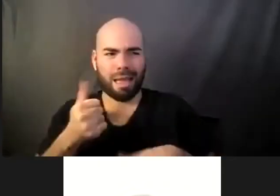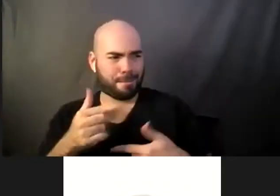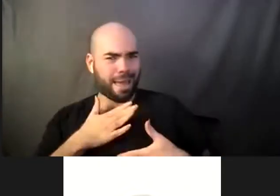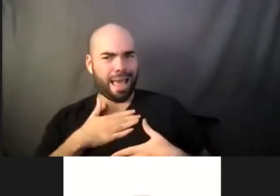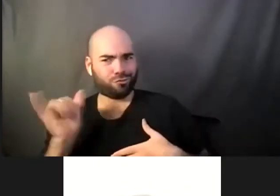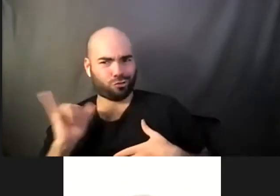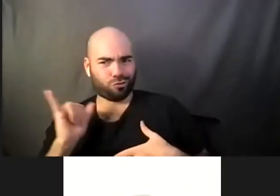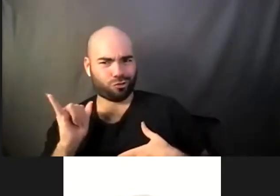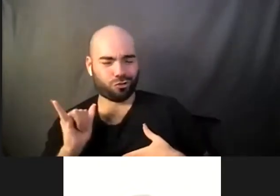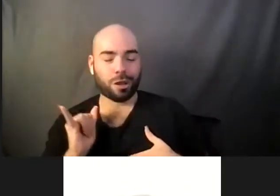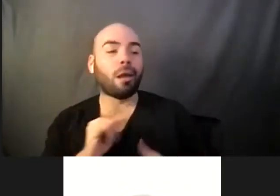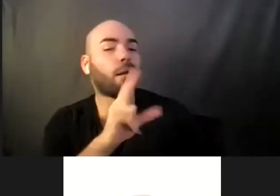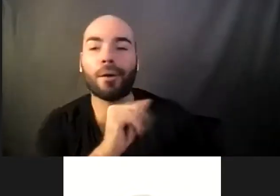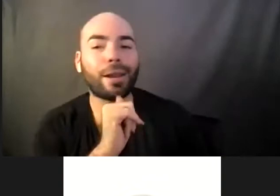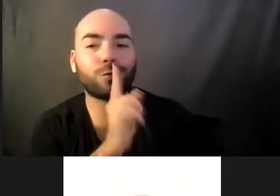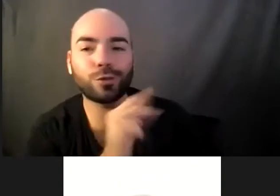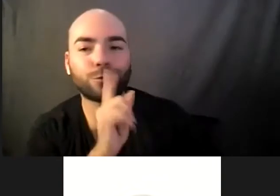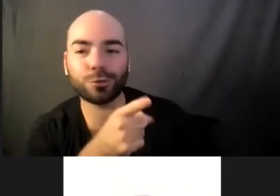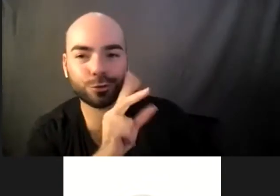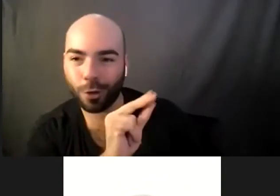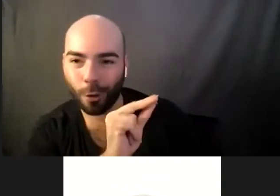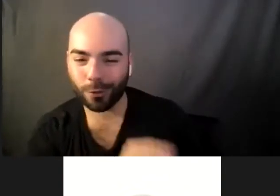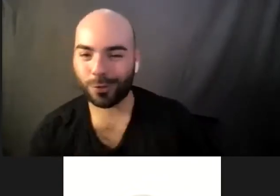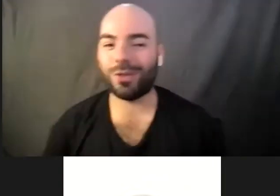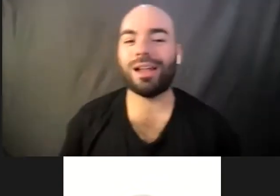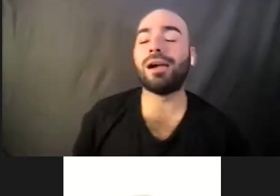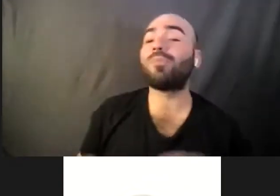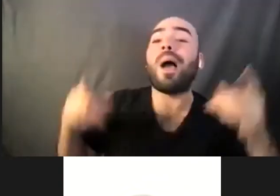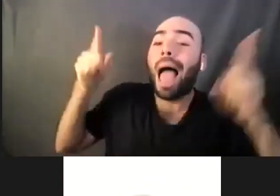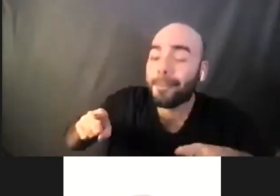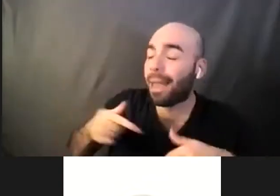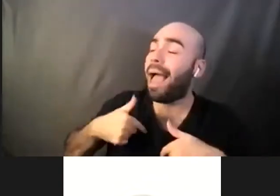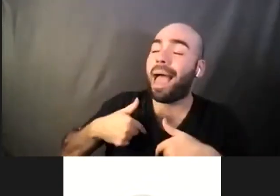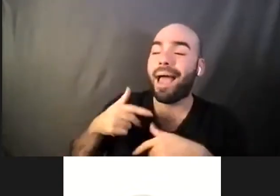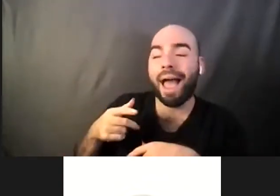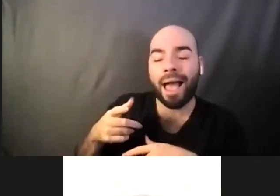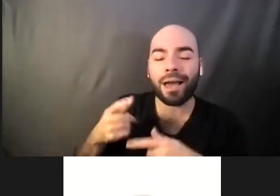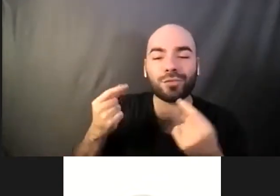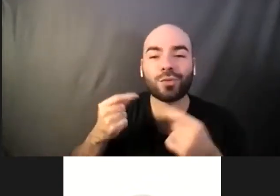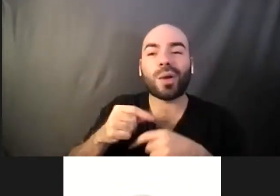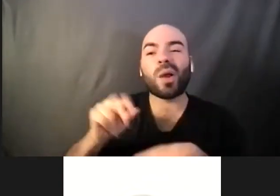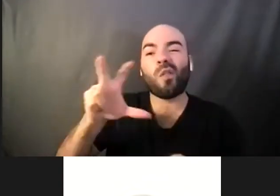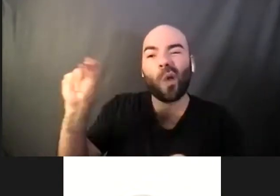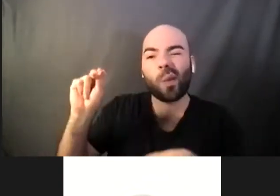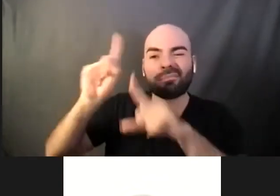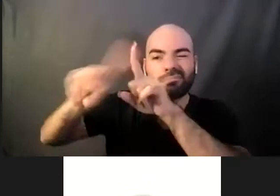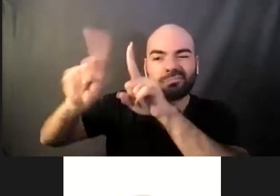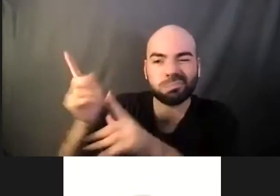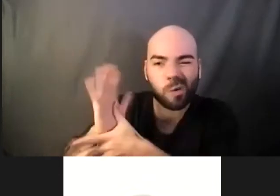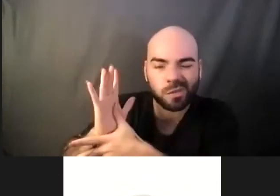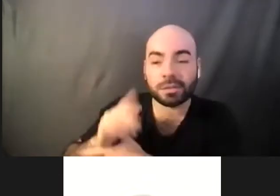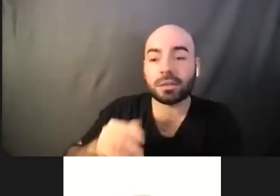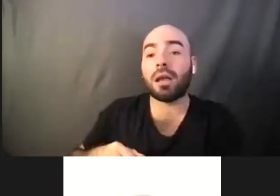Anyway, all of this, I ended up producing about like 30 of those films. And then I